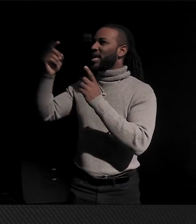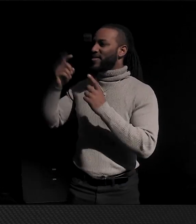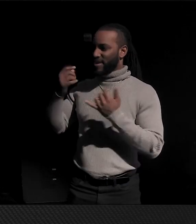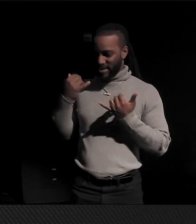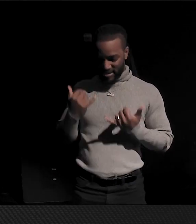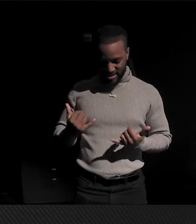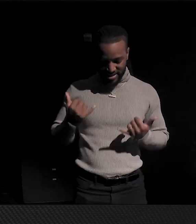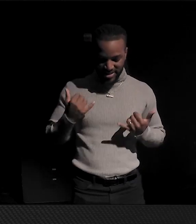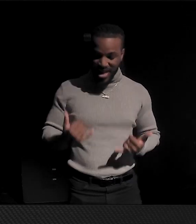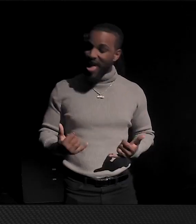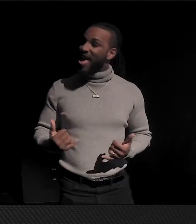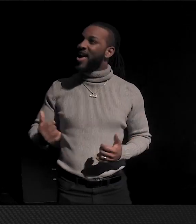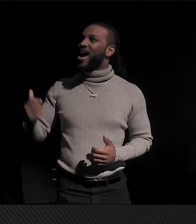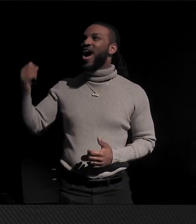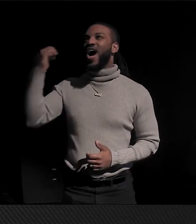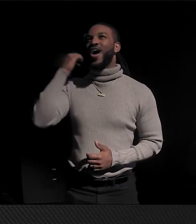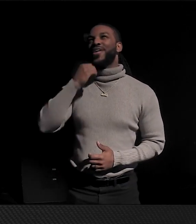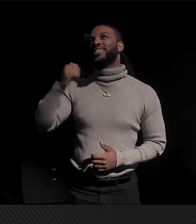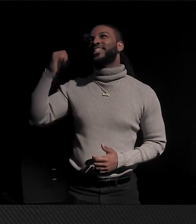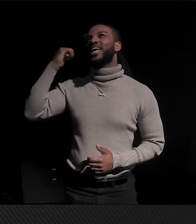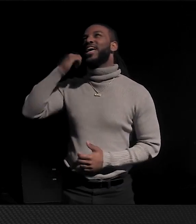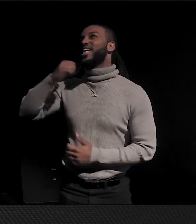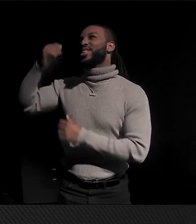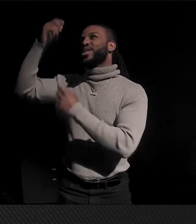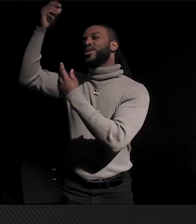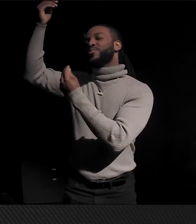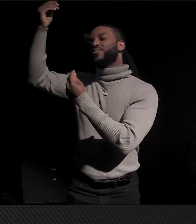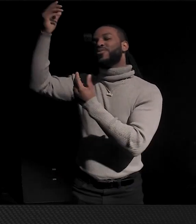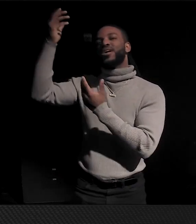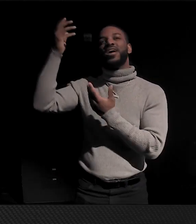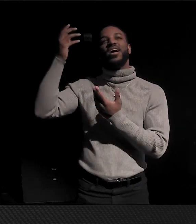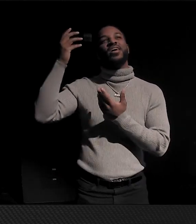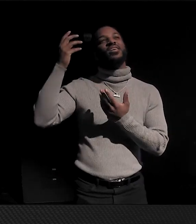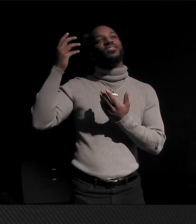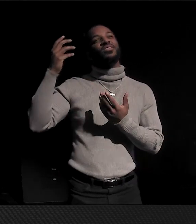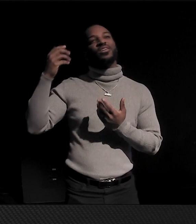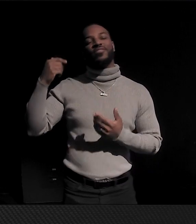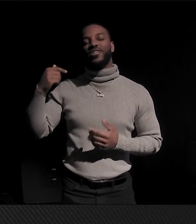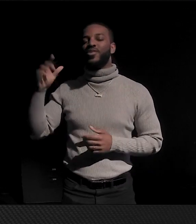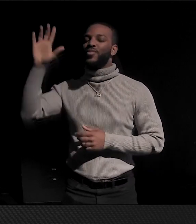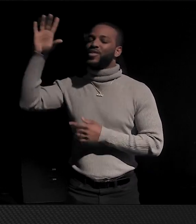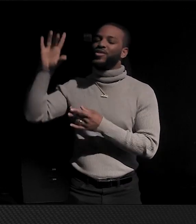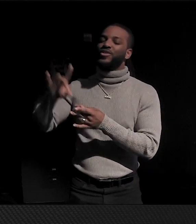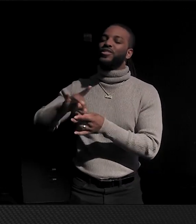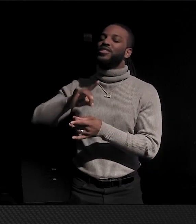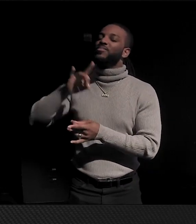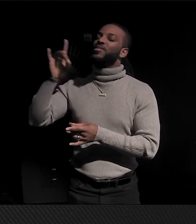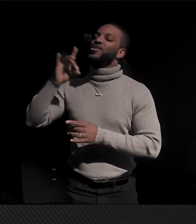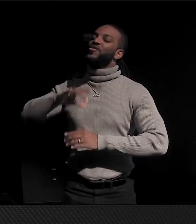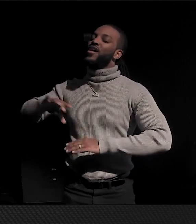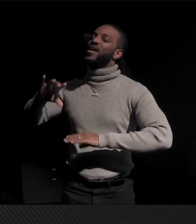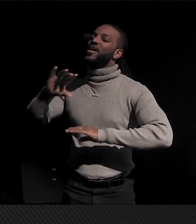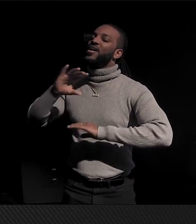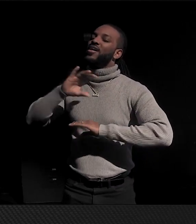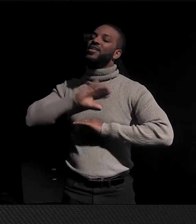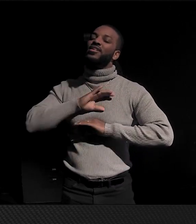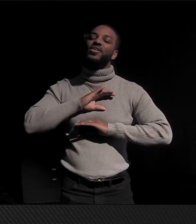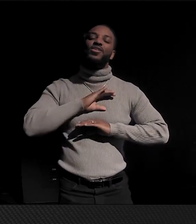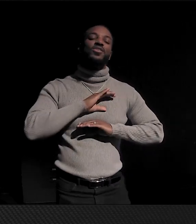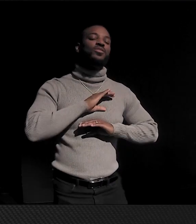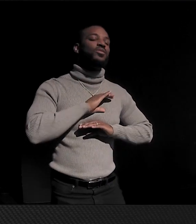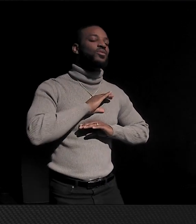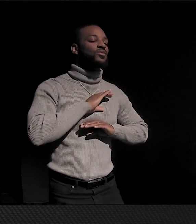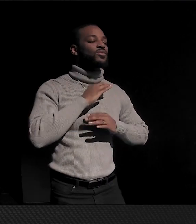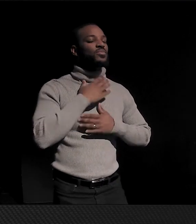So give us today our daily bread. Be filled with your Spirit,